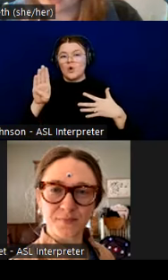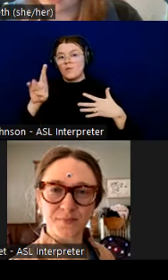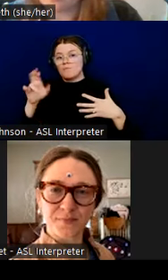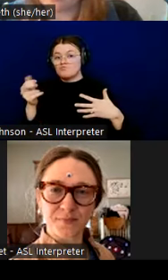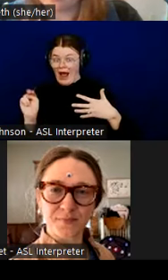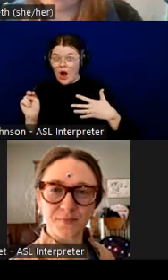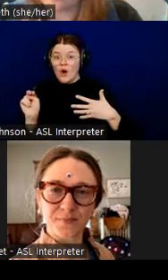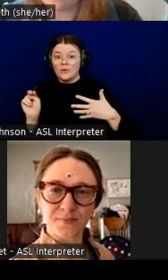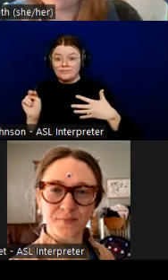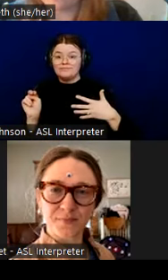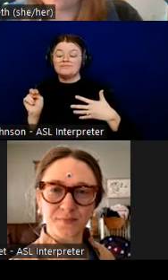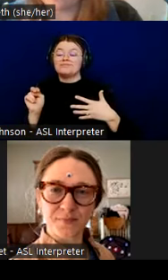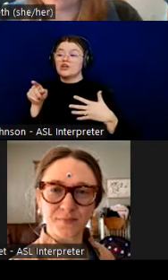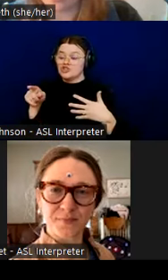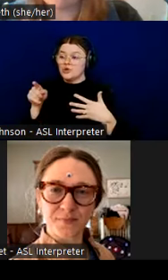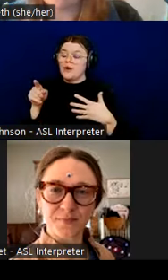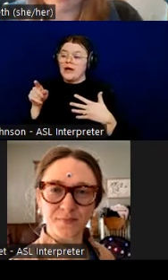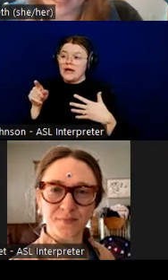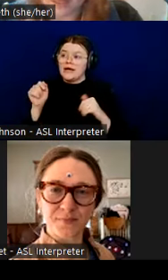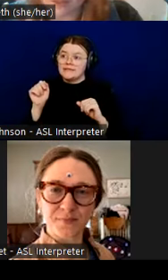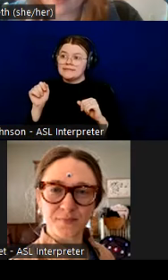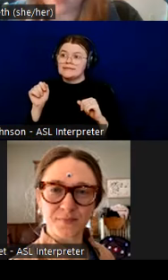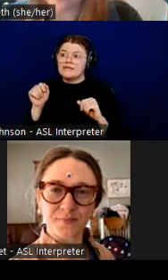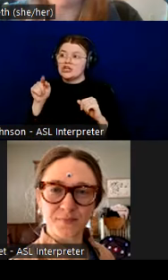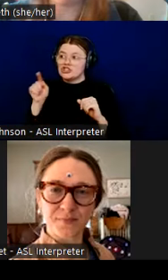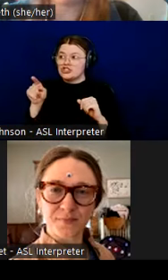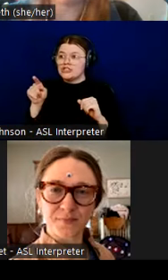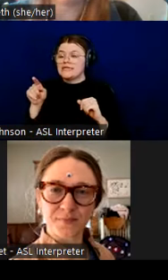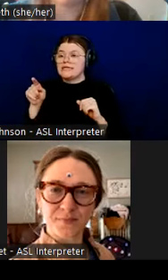let's see, she was sentenced to almost 20 years